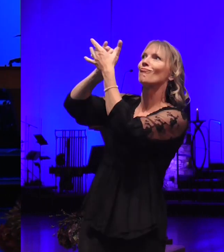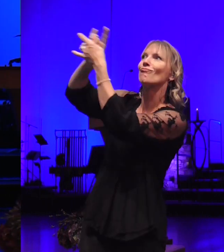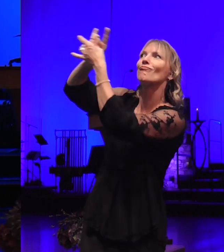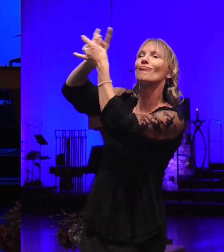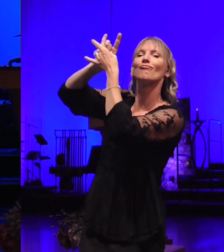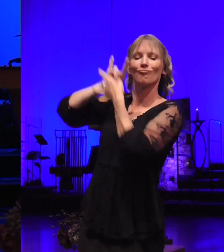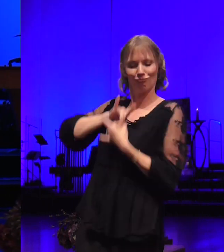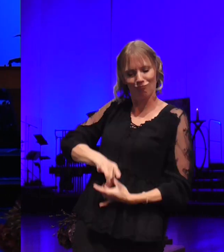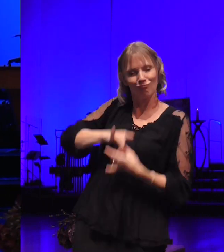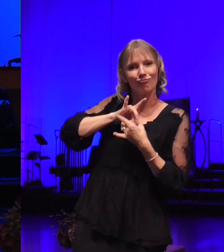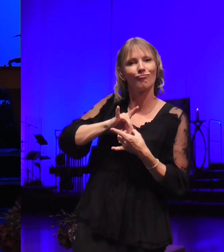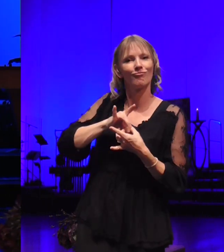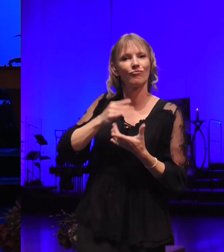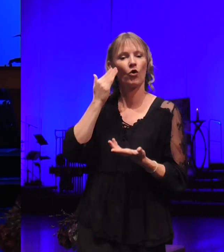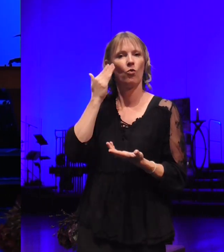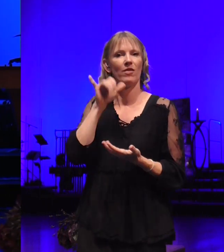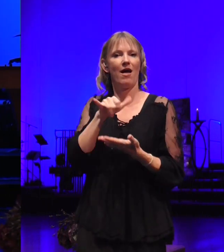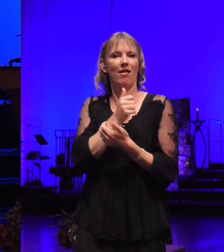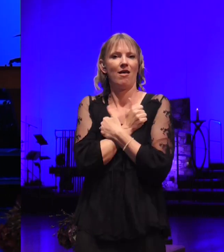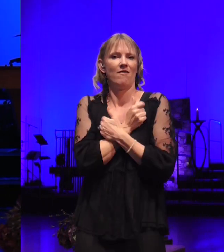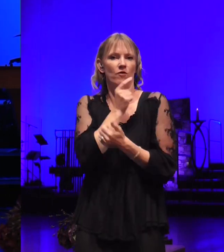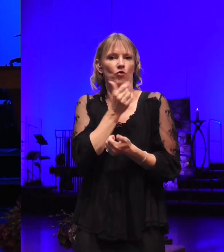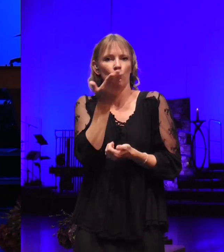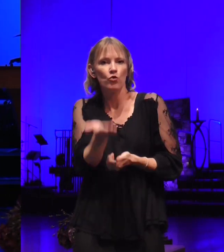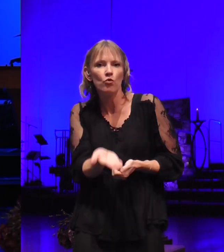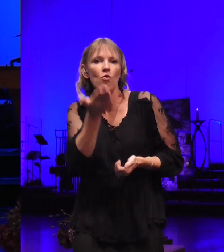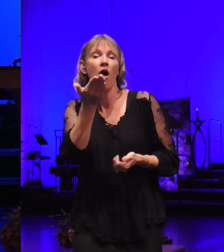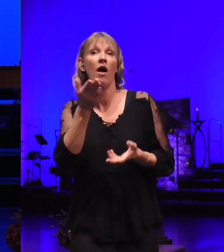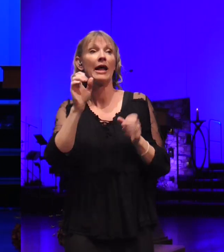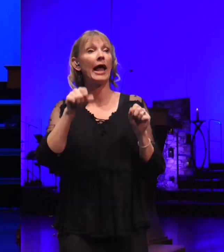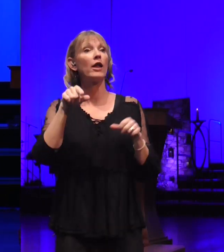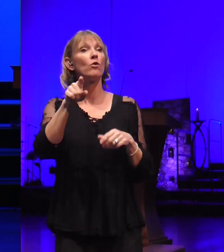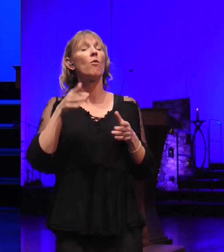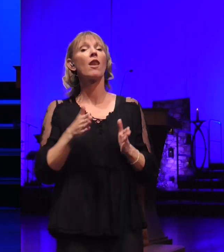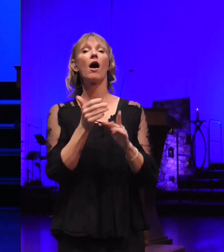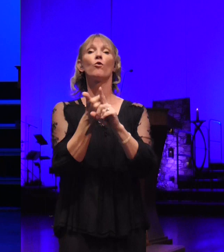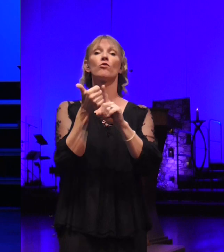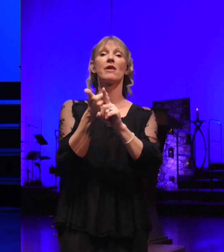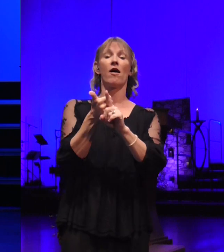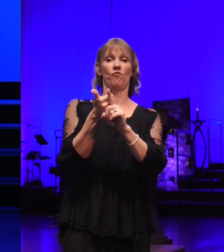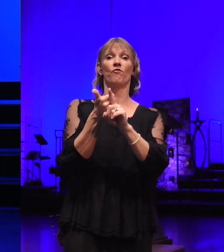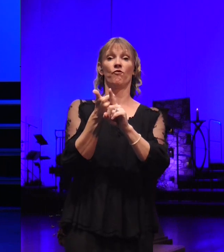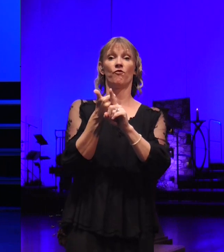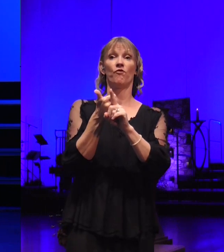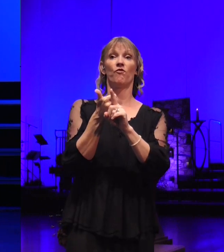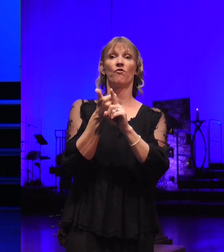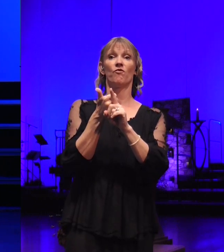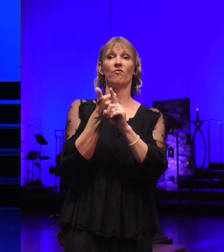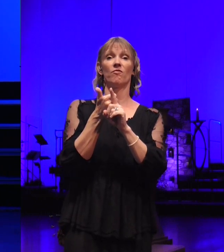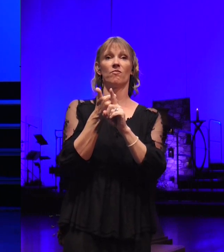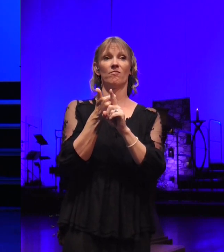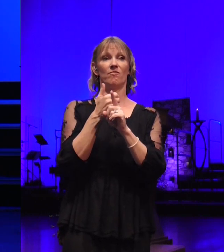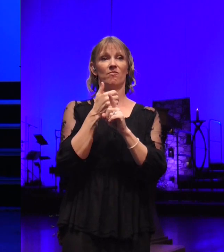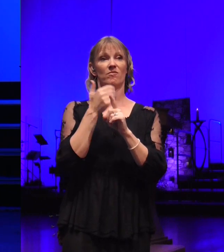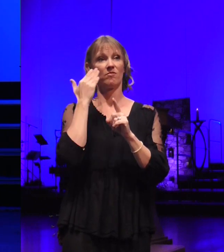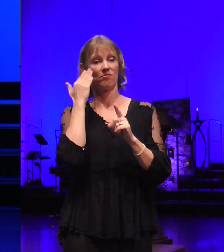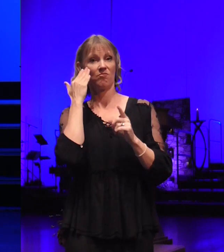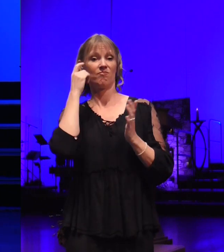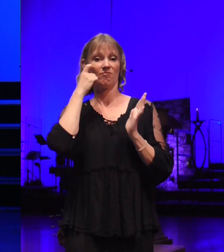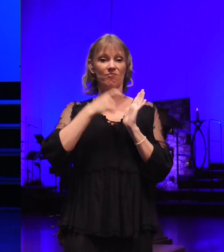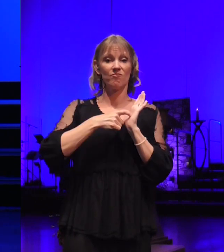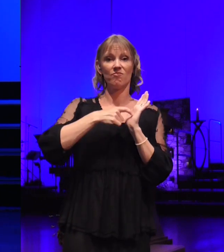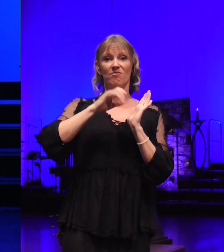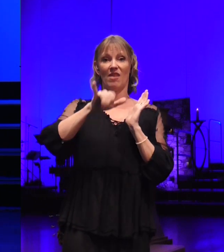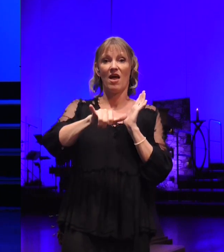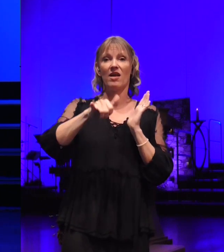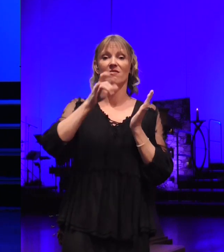of who you are. Can you let yourself into that knowledge of a divine